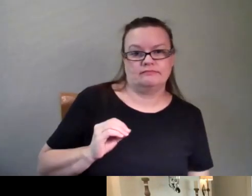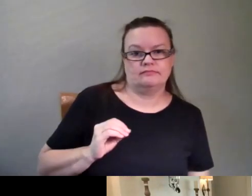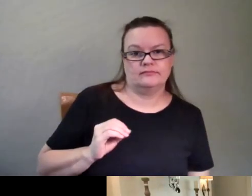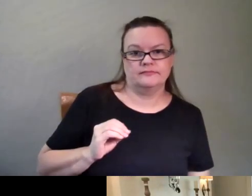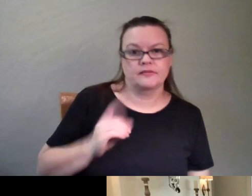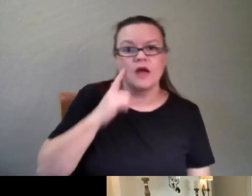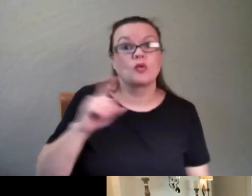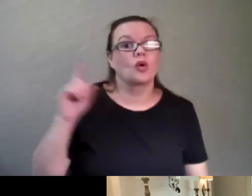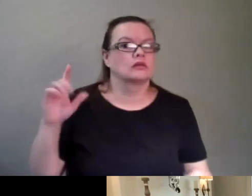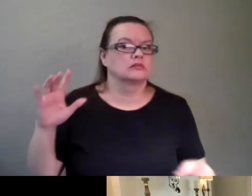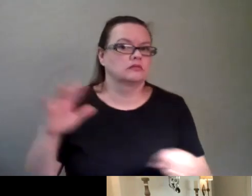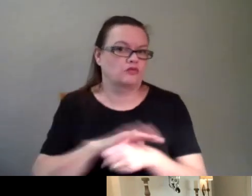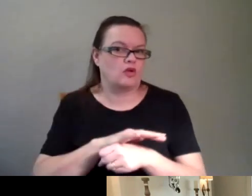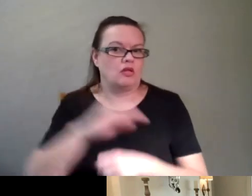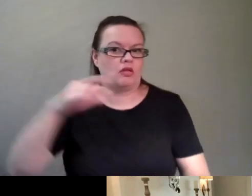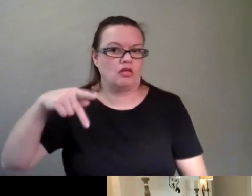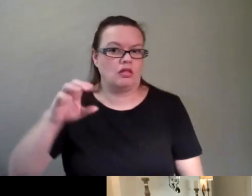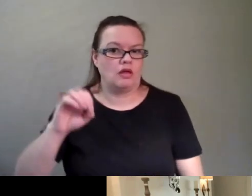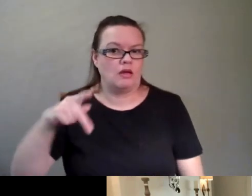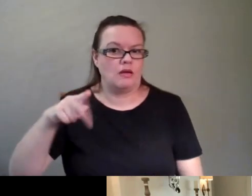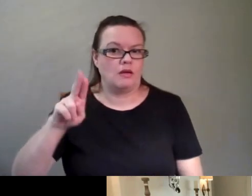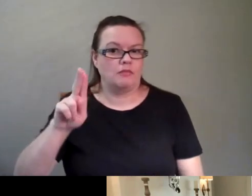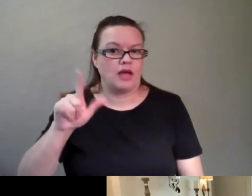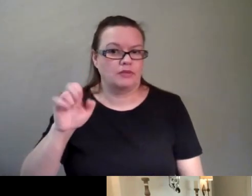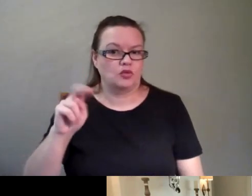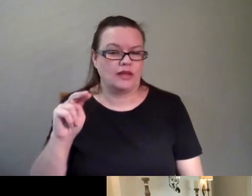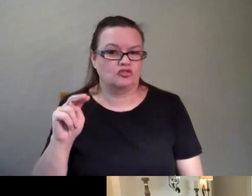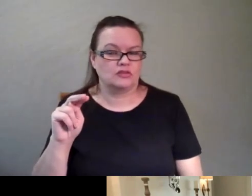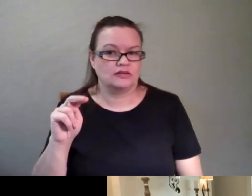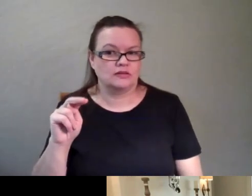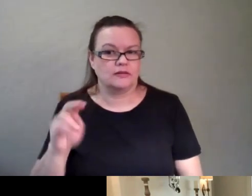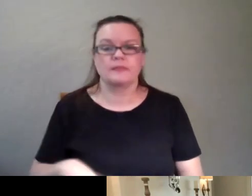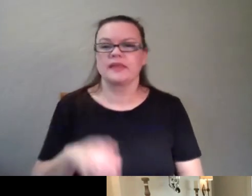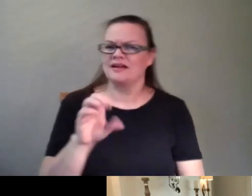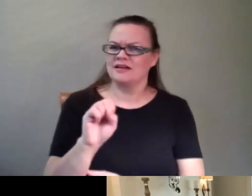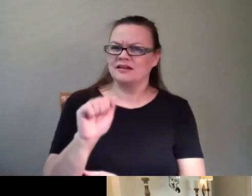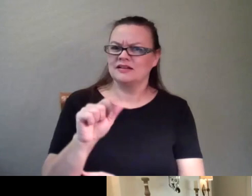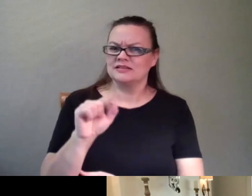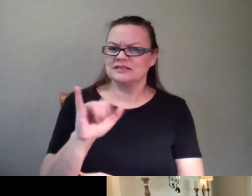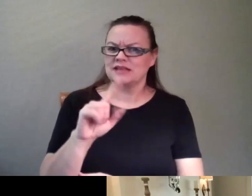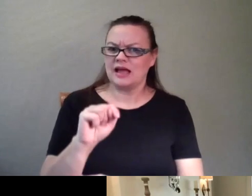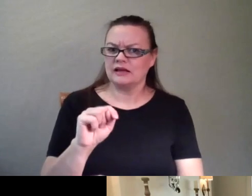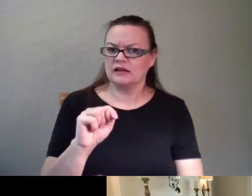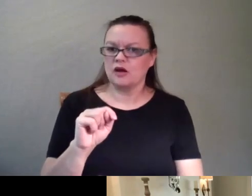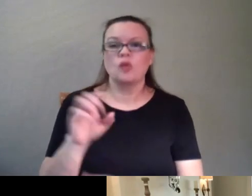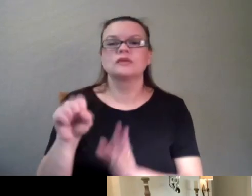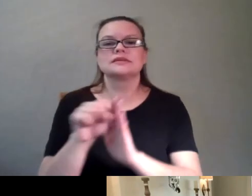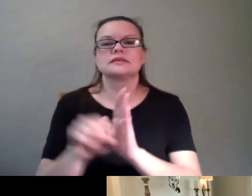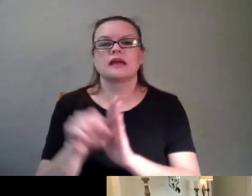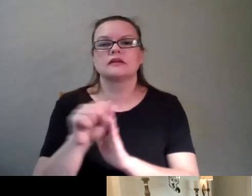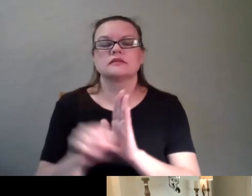total population. Then they started saying, well, what about the state polls then? And they started looking at those and the state polls were